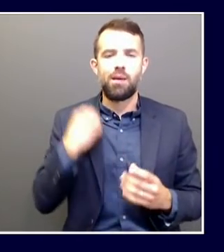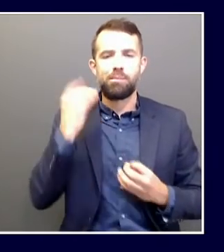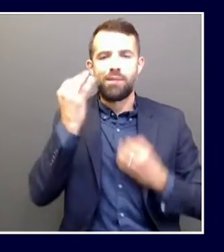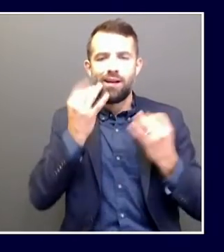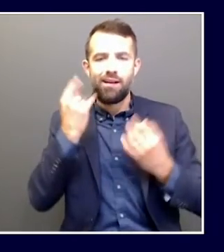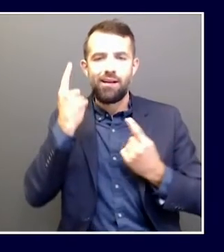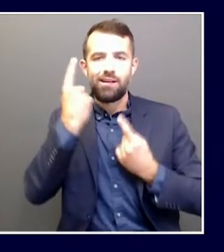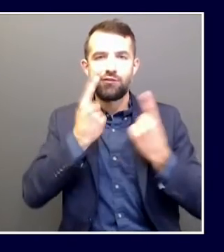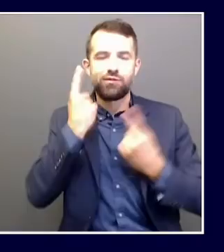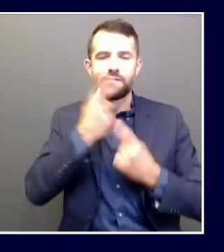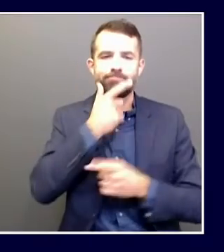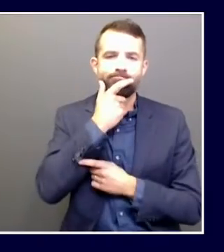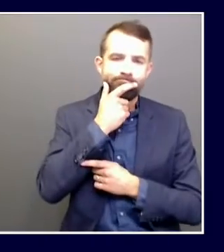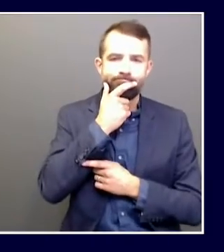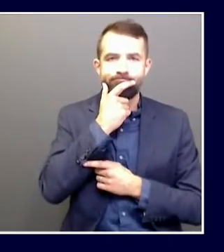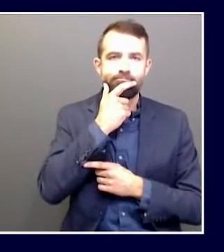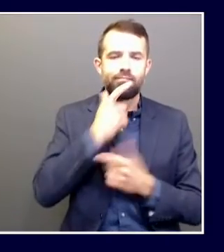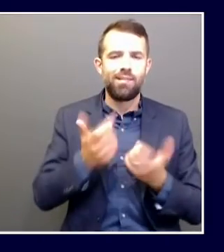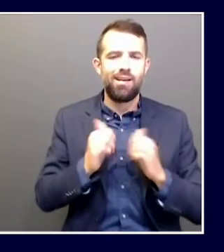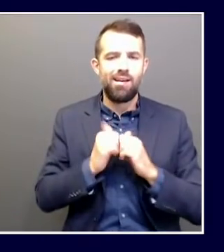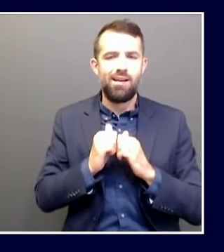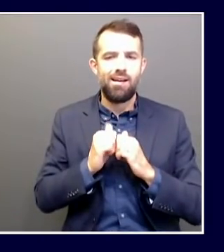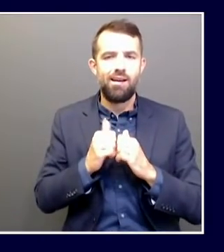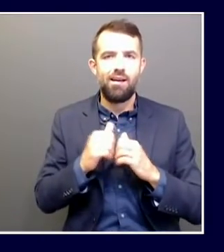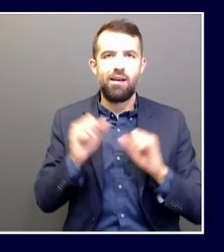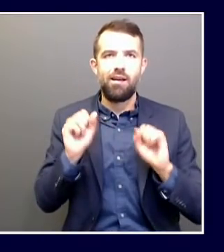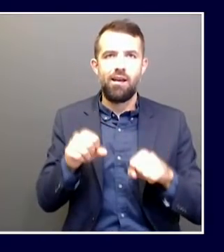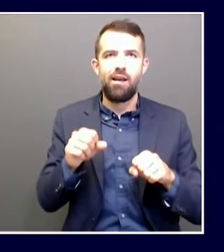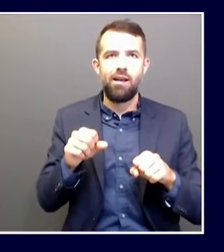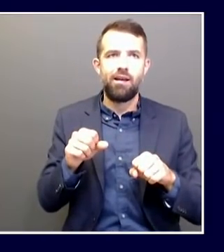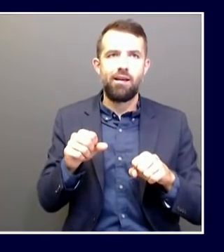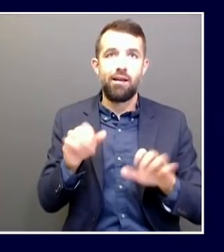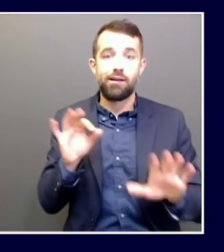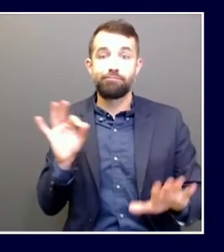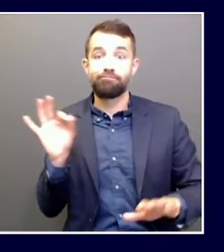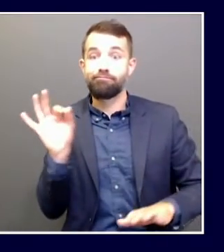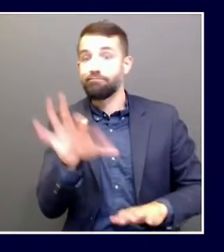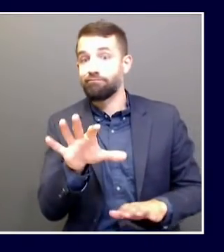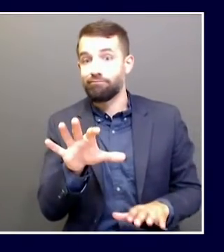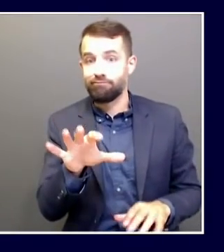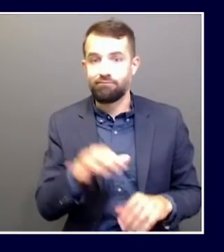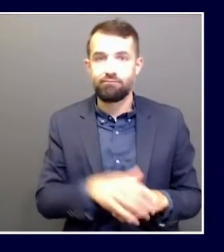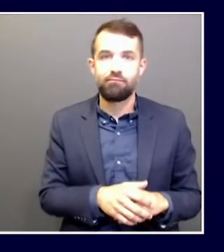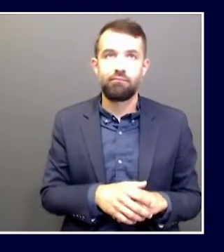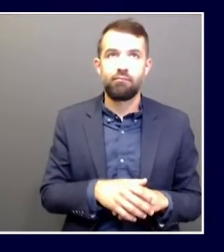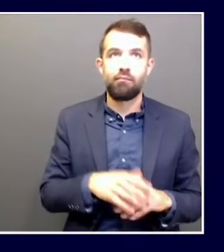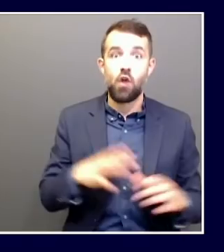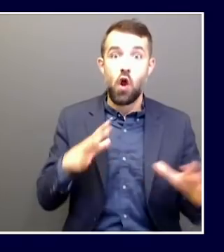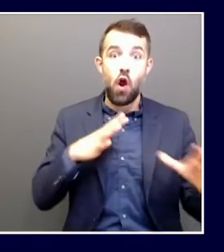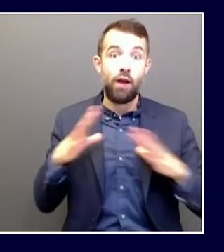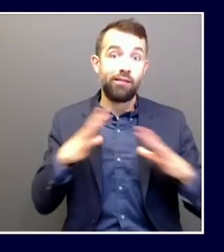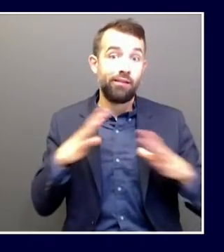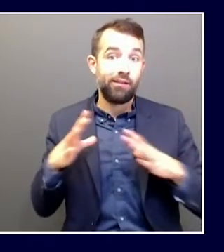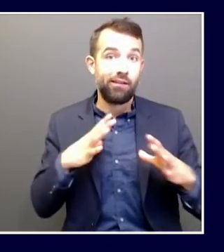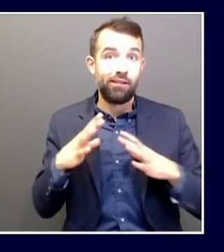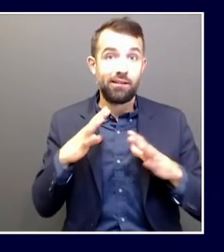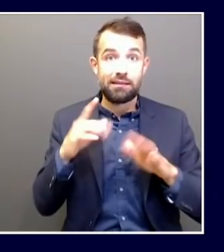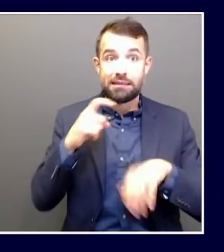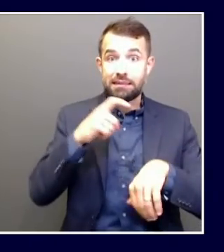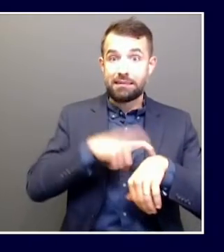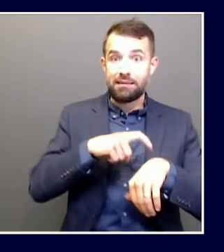inject a bit of spice into the holidays is to equip folks with ways to have